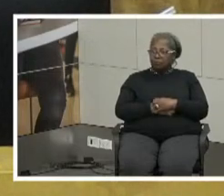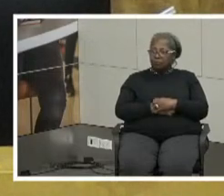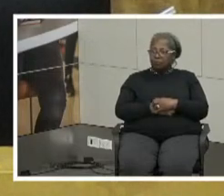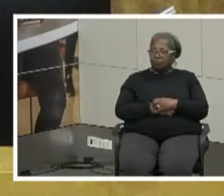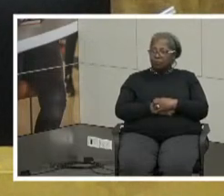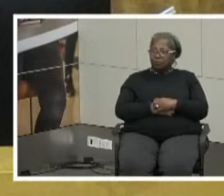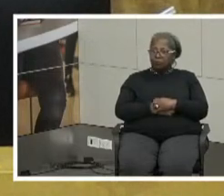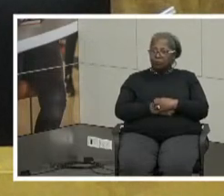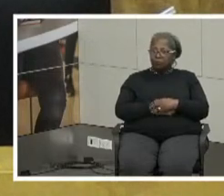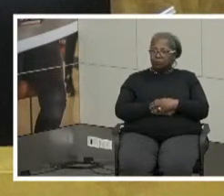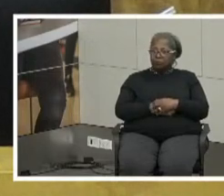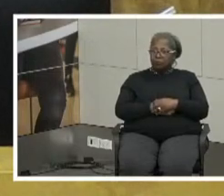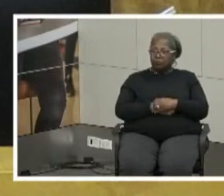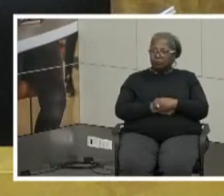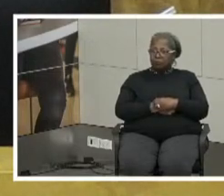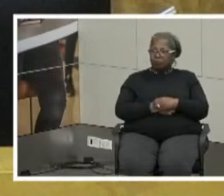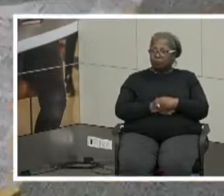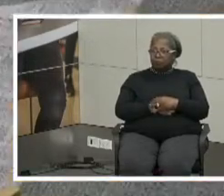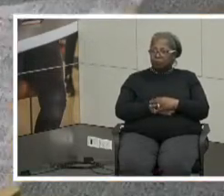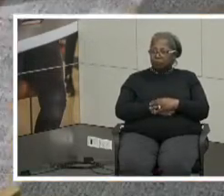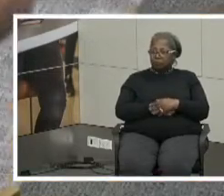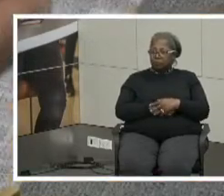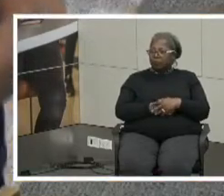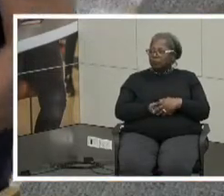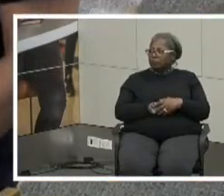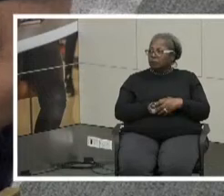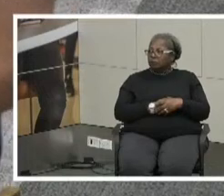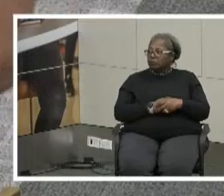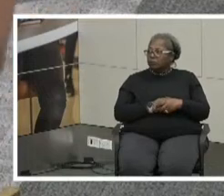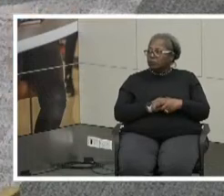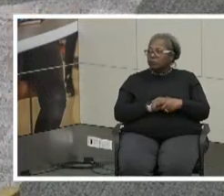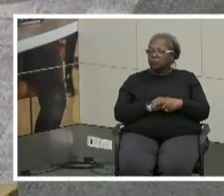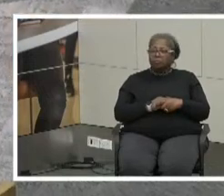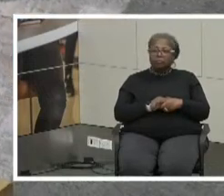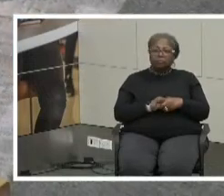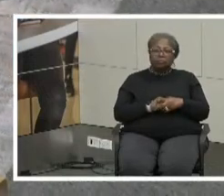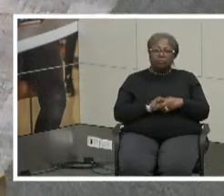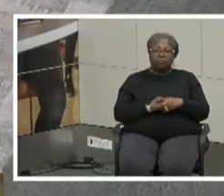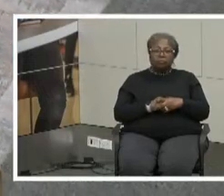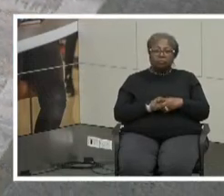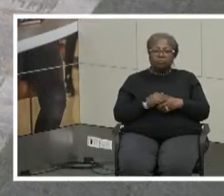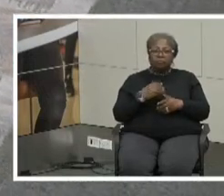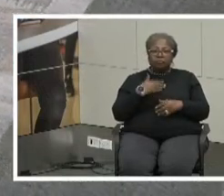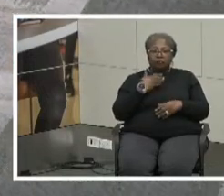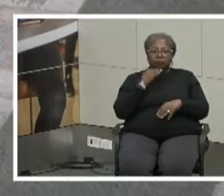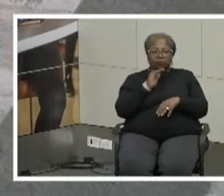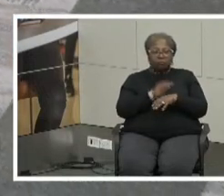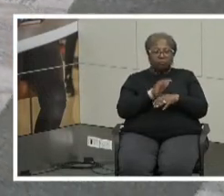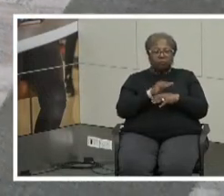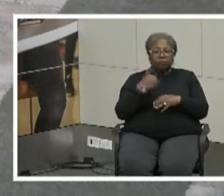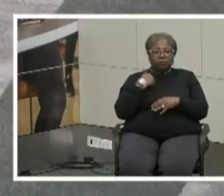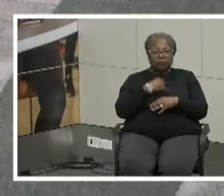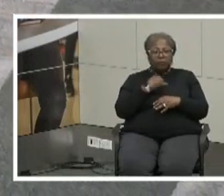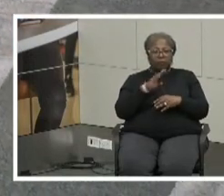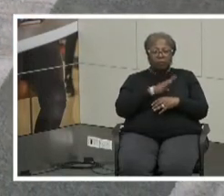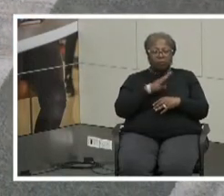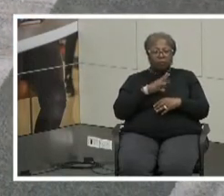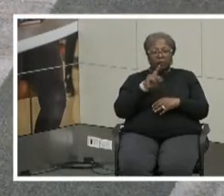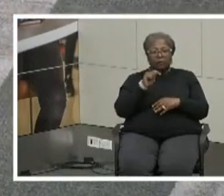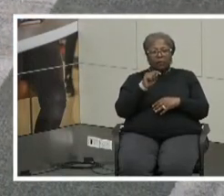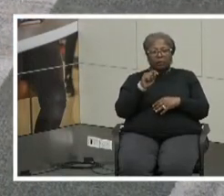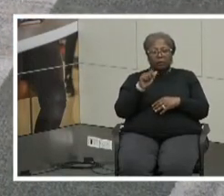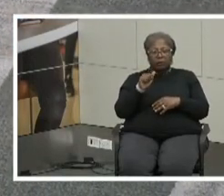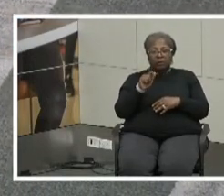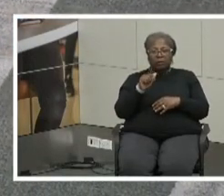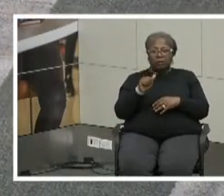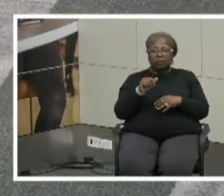Thomas Rost yes sir number 27 uh good evening members of the board if ta's takeover was to